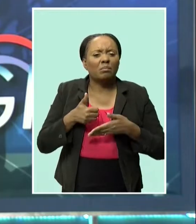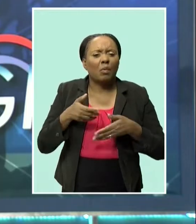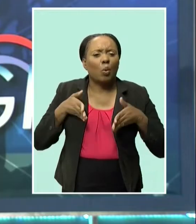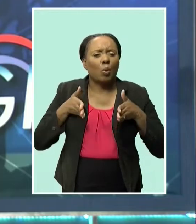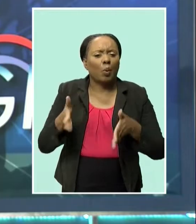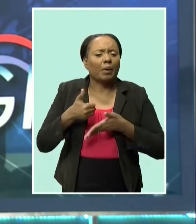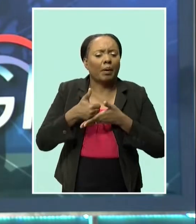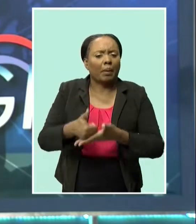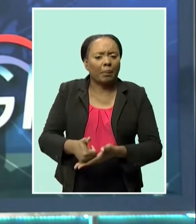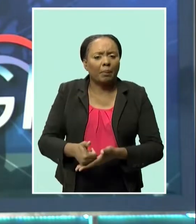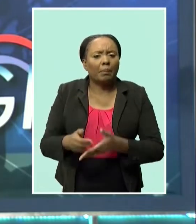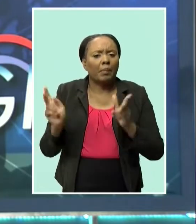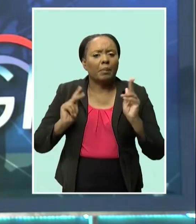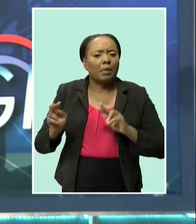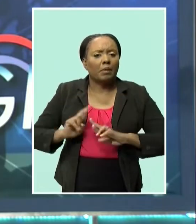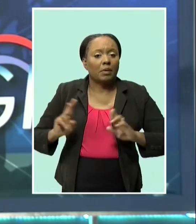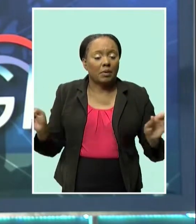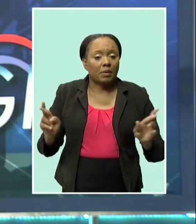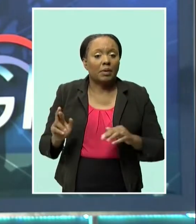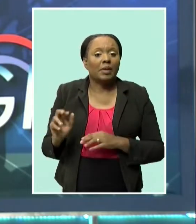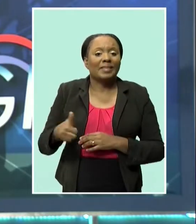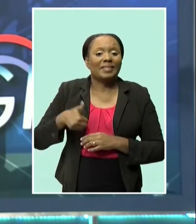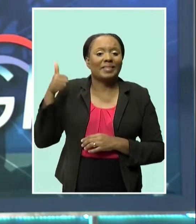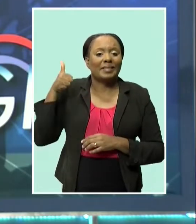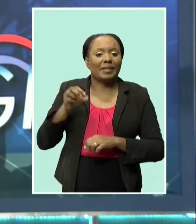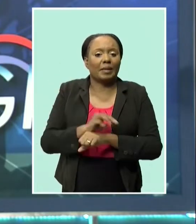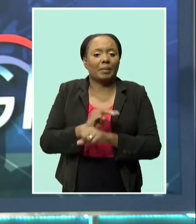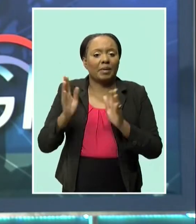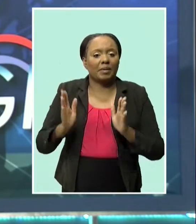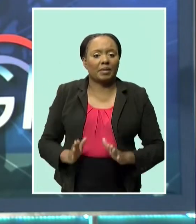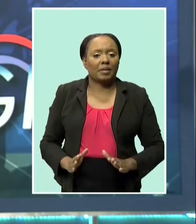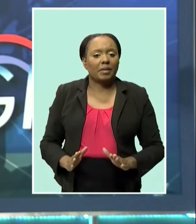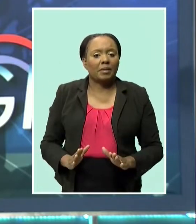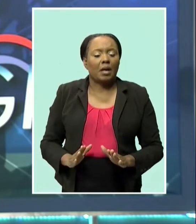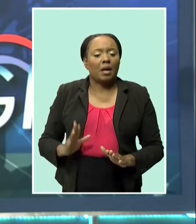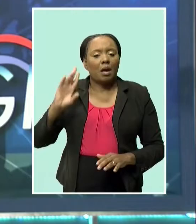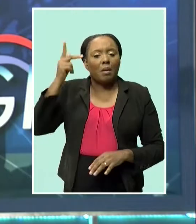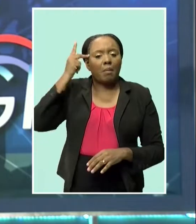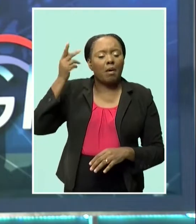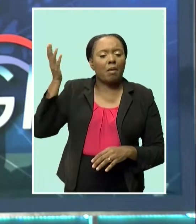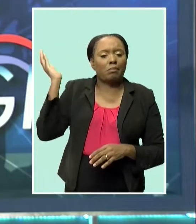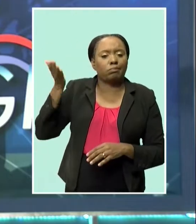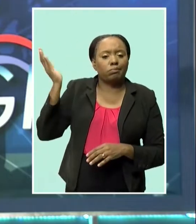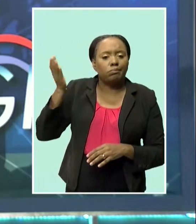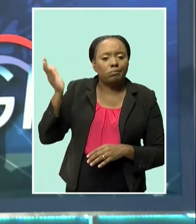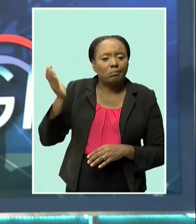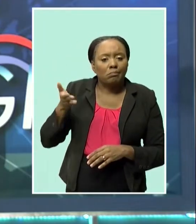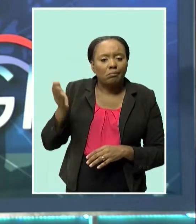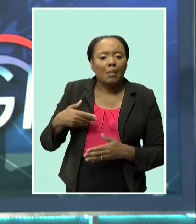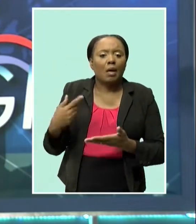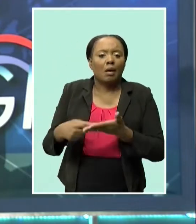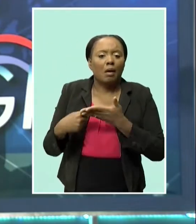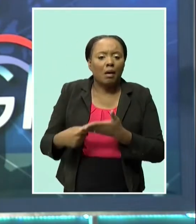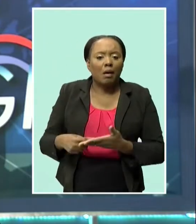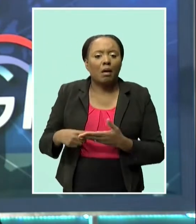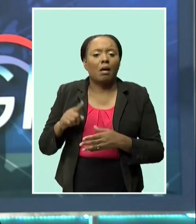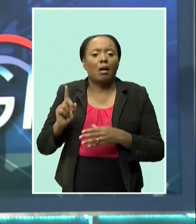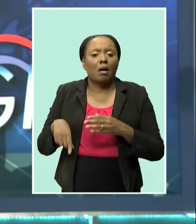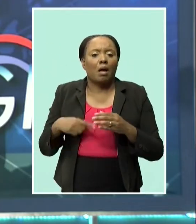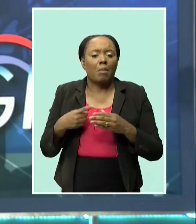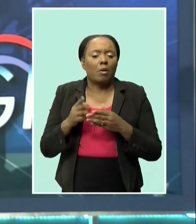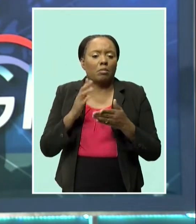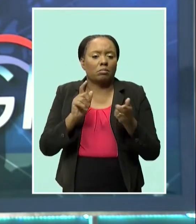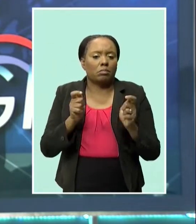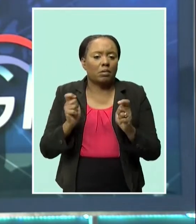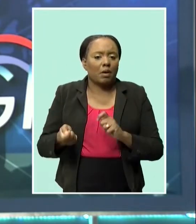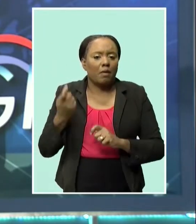Minister in the Prime Minister's office, Dr. William Duguid, in Parliament, as members of the lower house today approved several amendments to the Catastrophe Fund. According